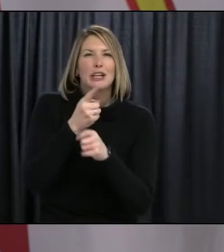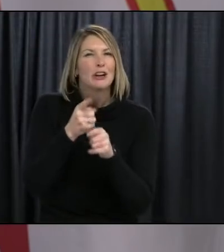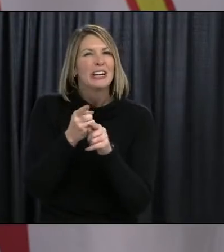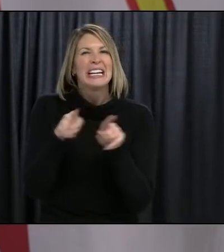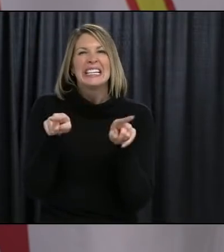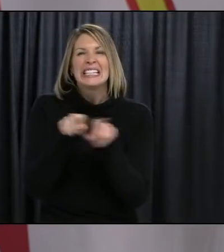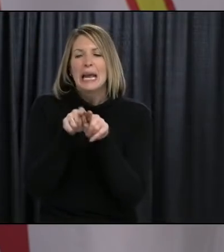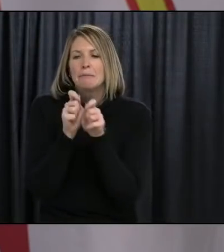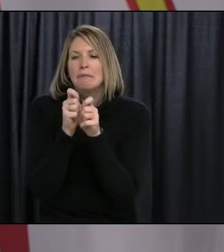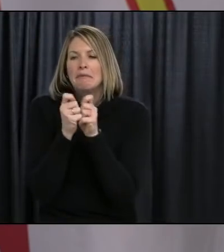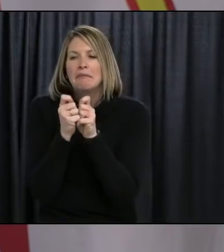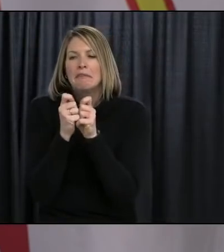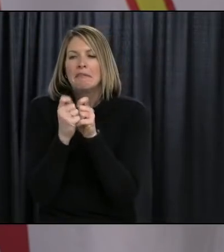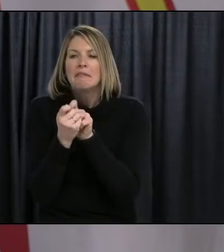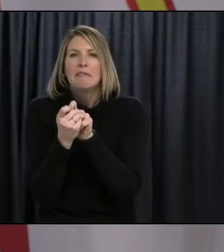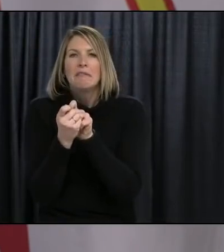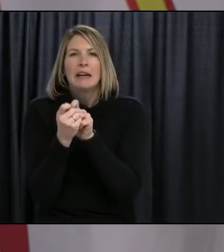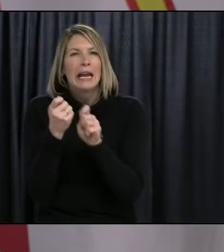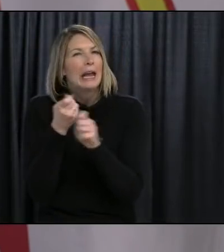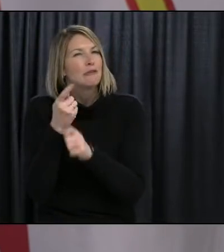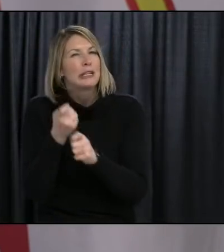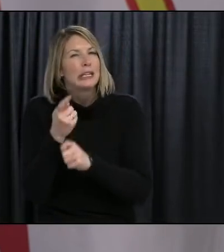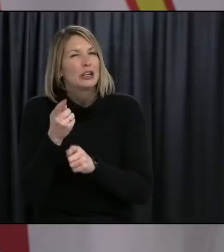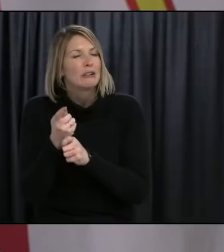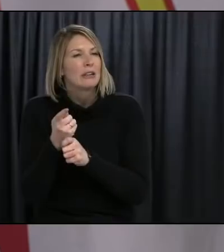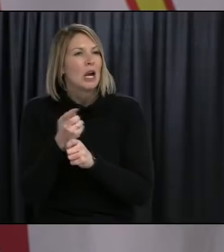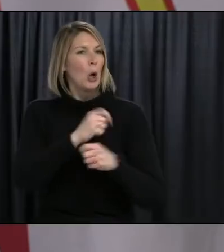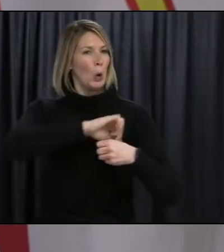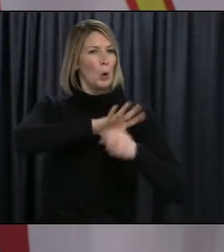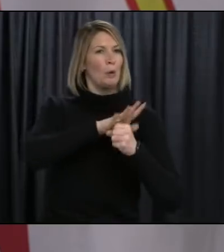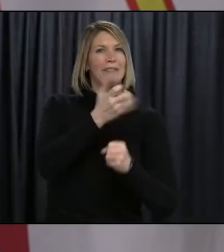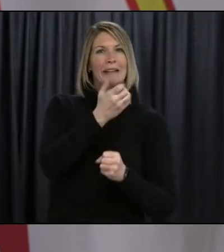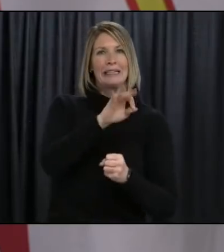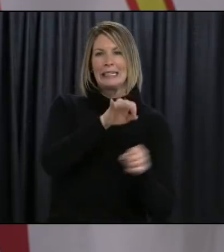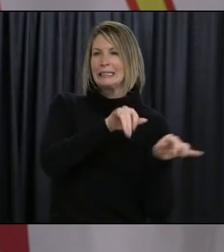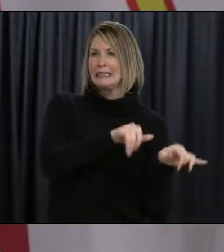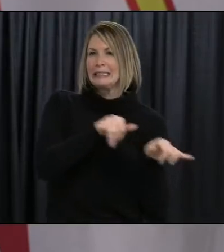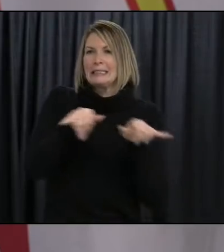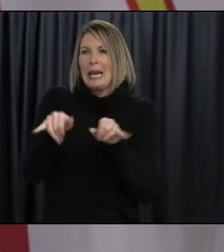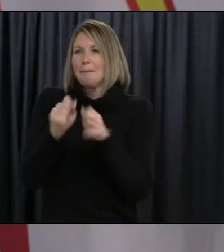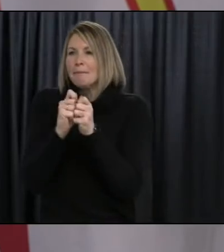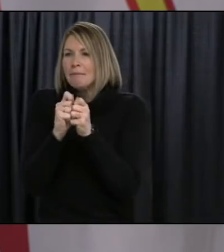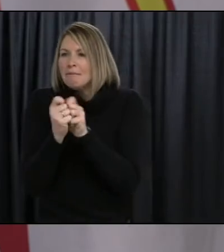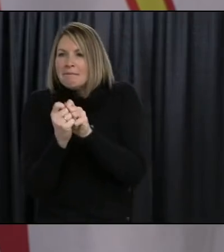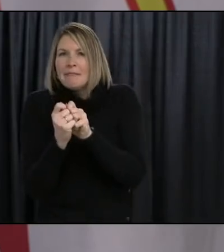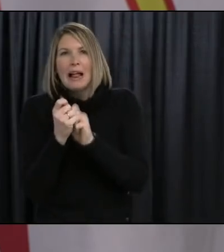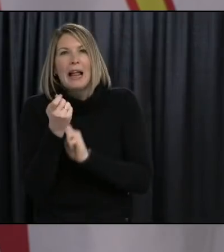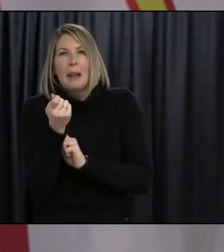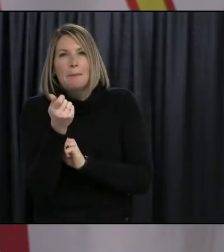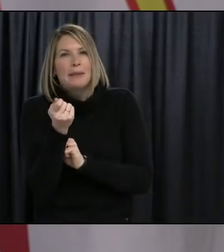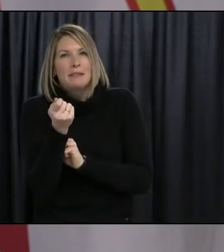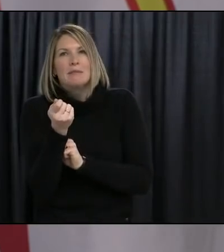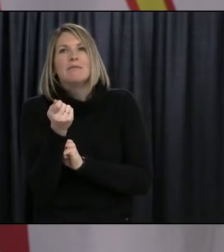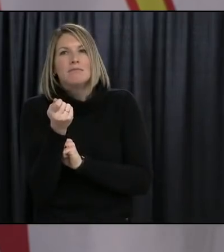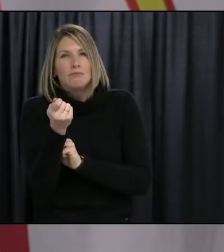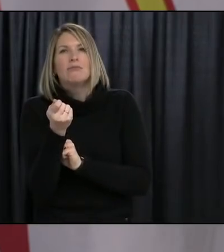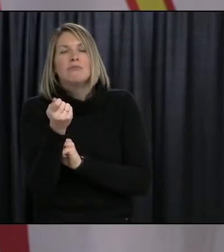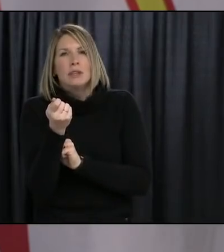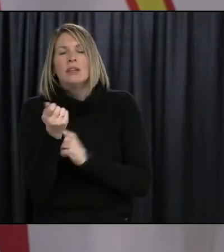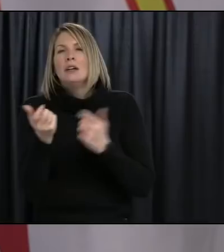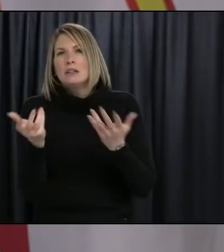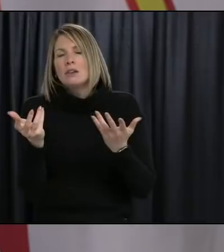especially RNA viruses like this one. That's not unexpected at all.